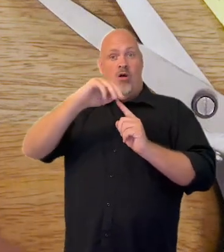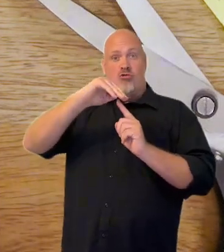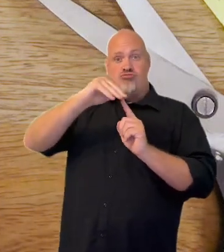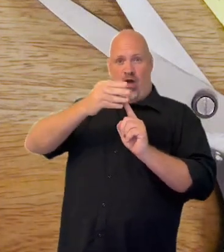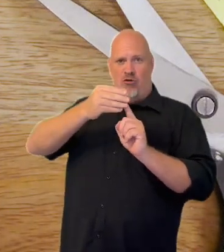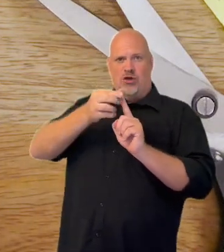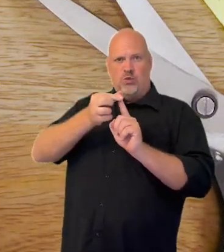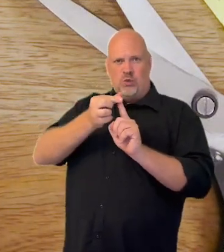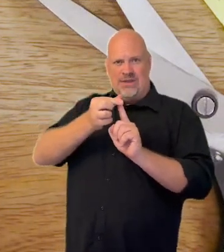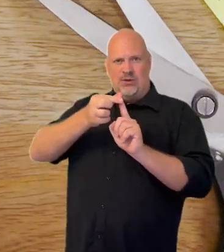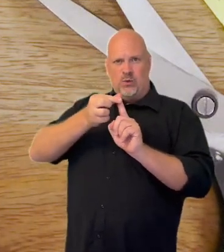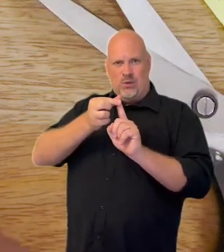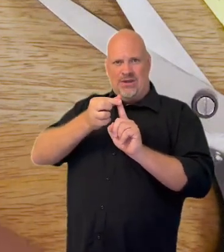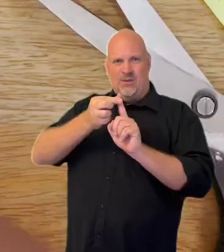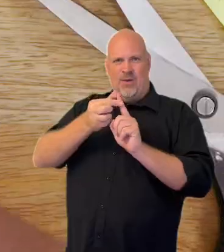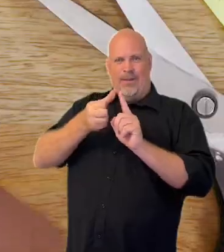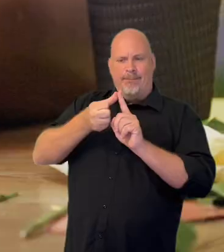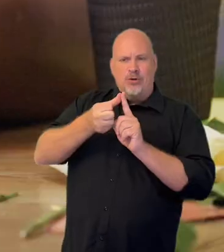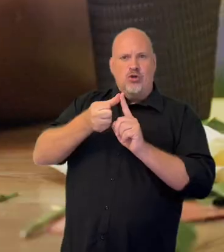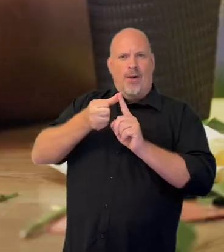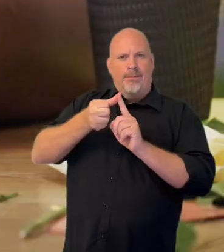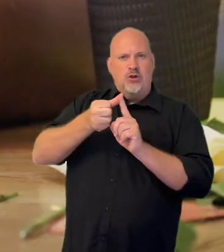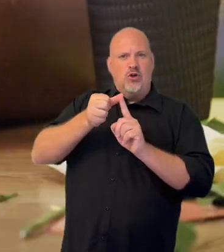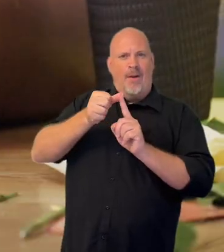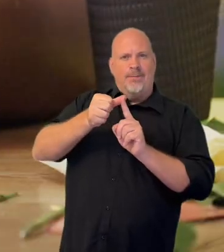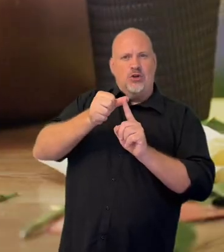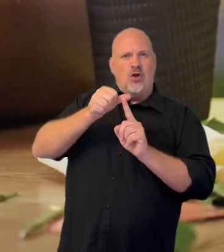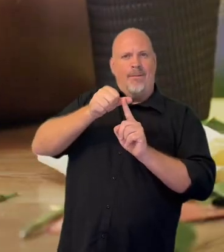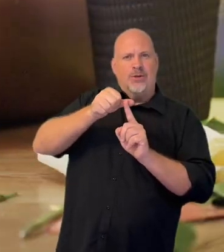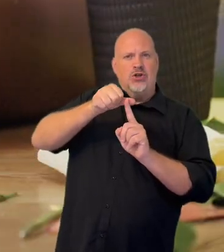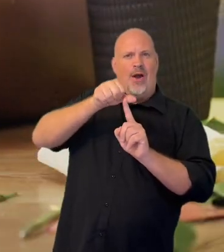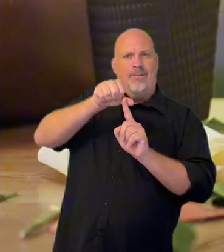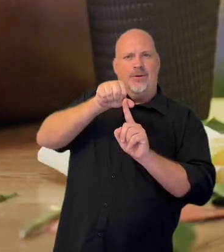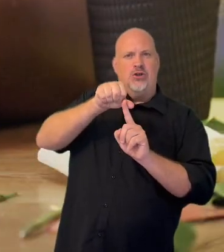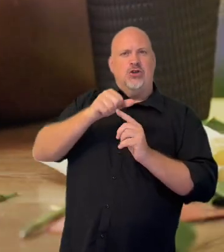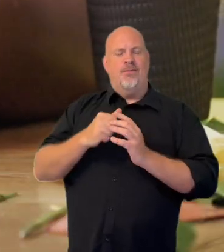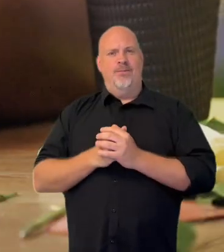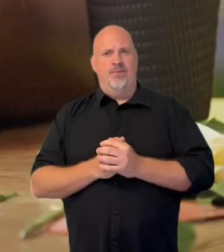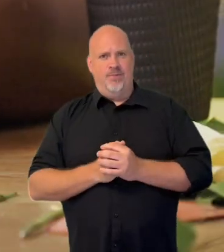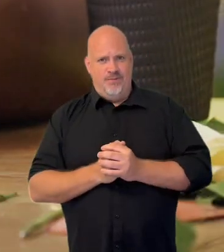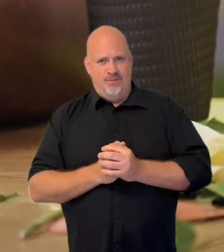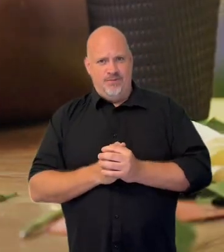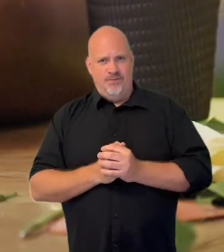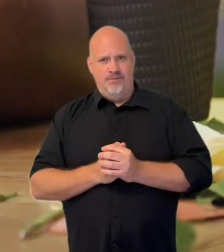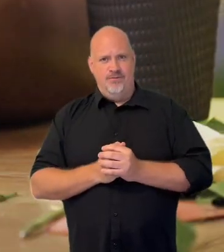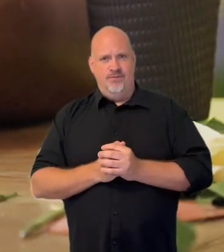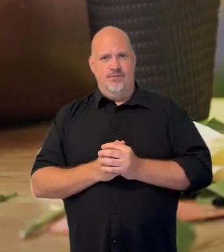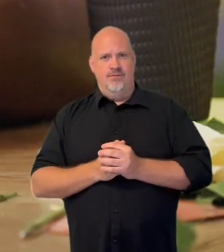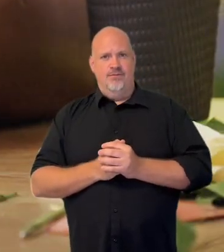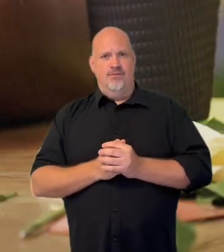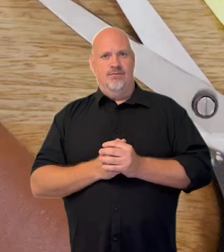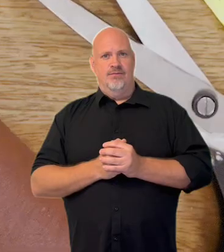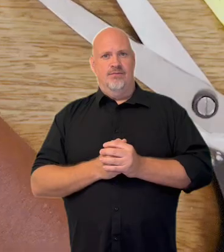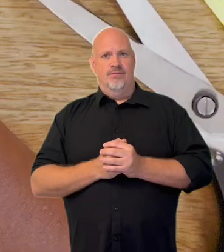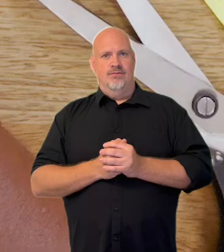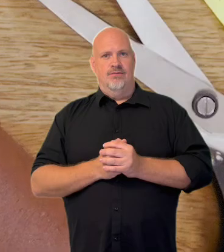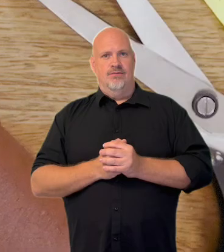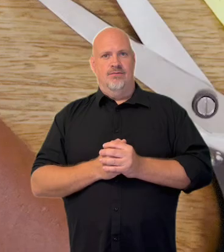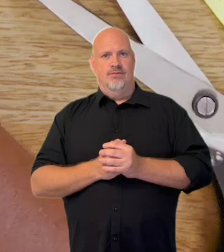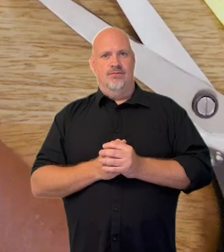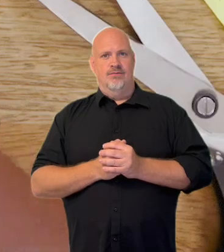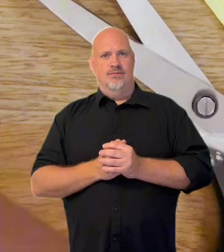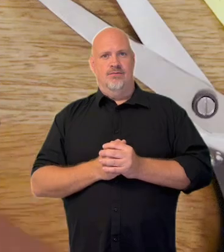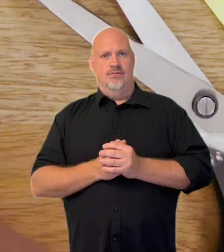And there you have it. And then you want to make sure to let that